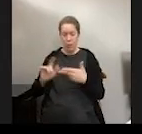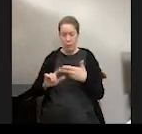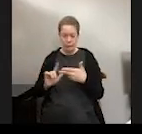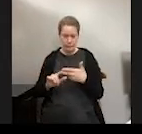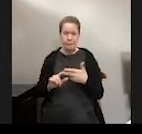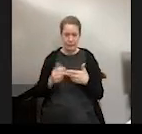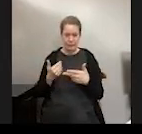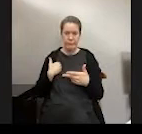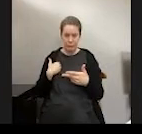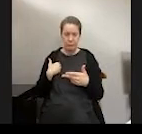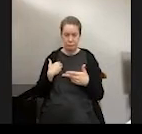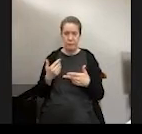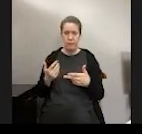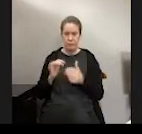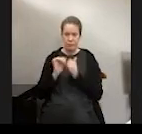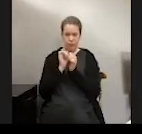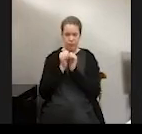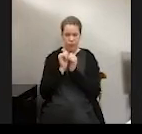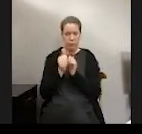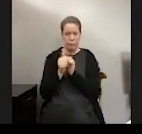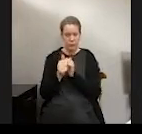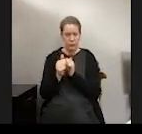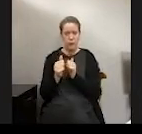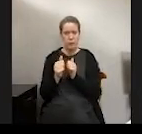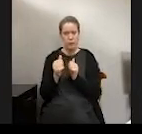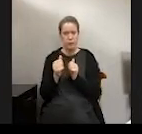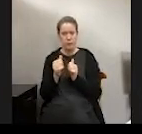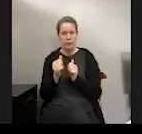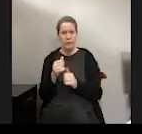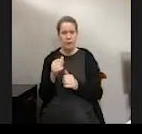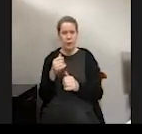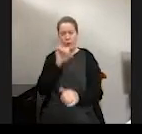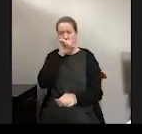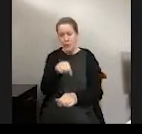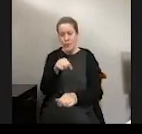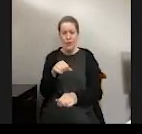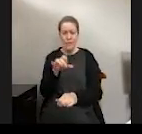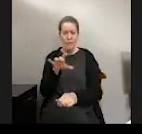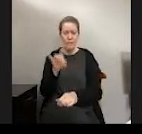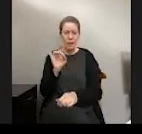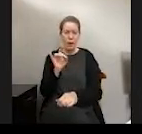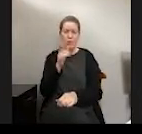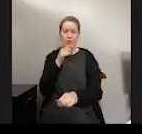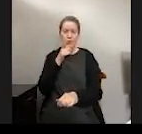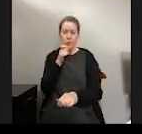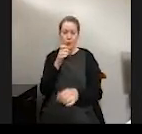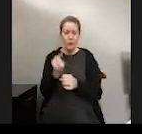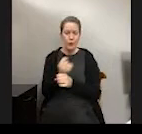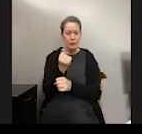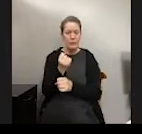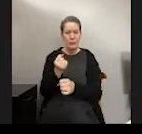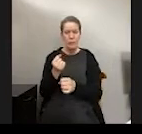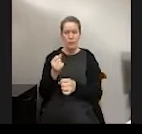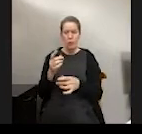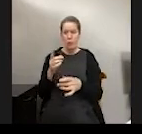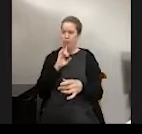process, going through the competition and finding out who actually got these, and we've had some really amazing artists apply to all of them.